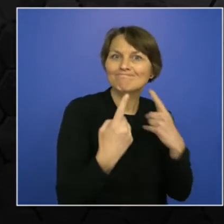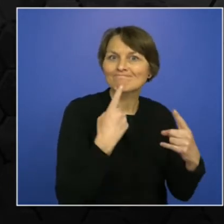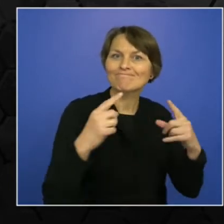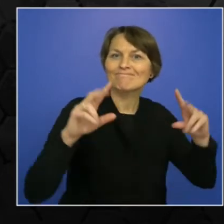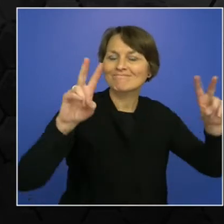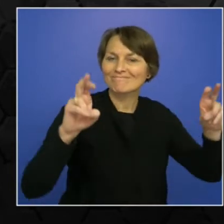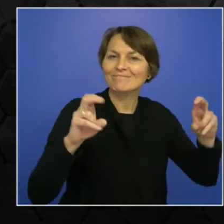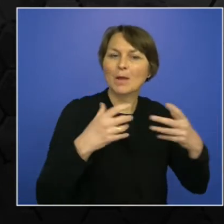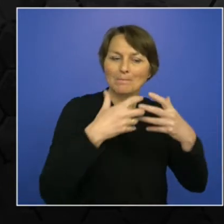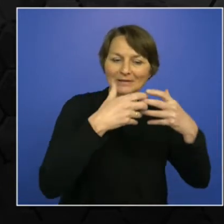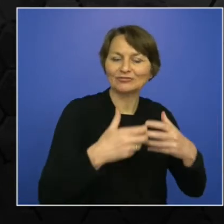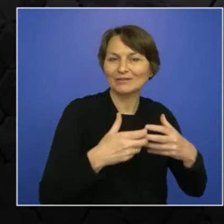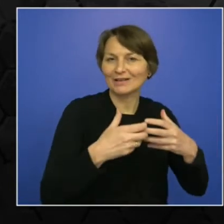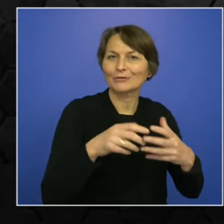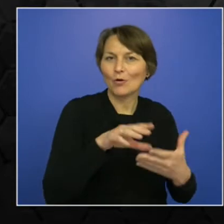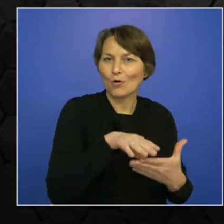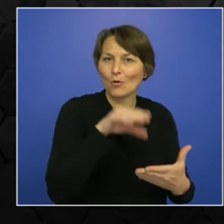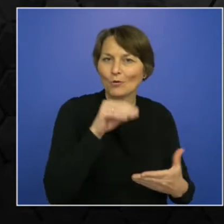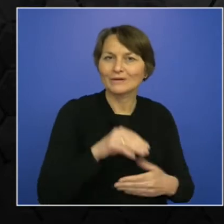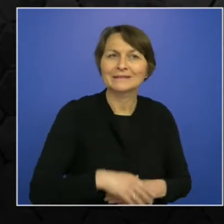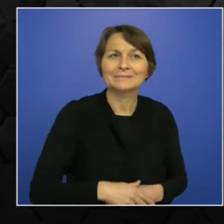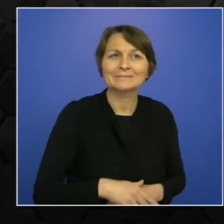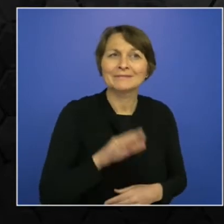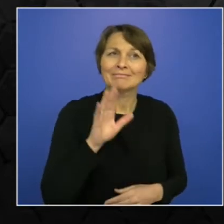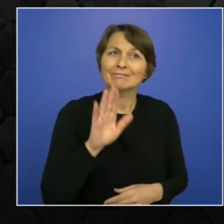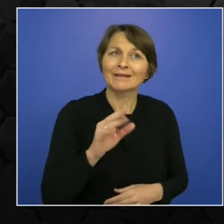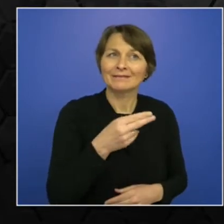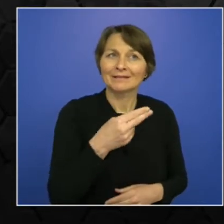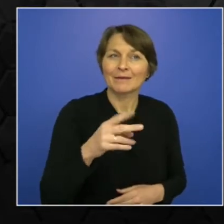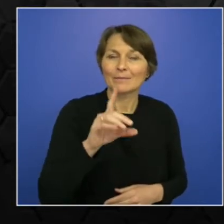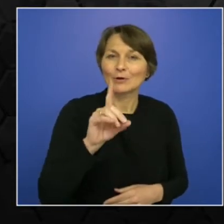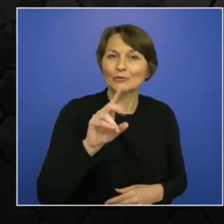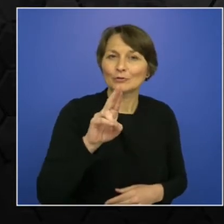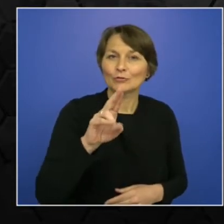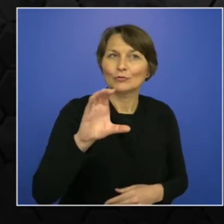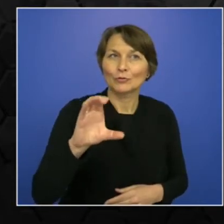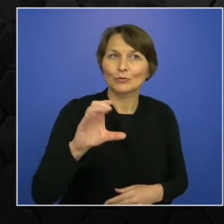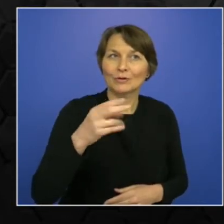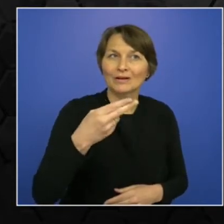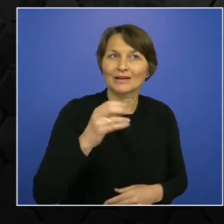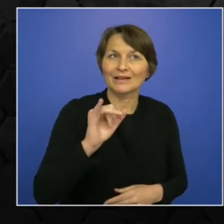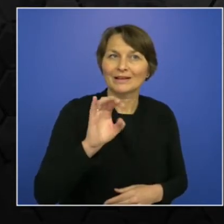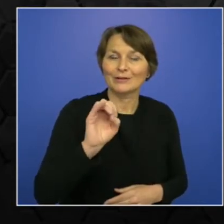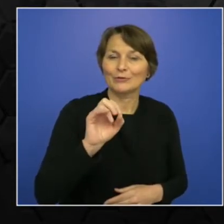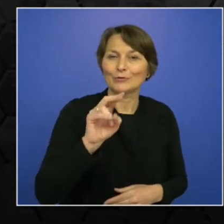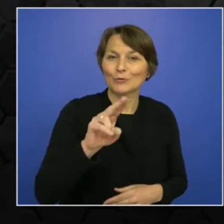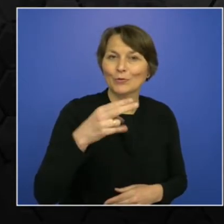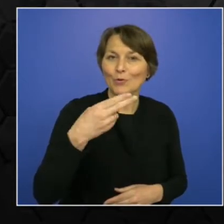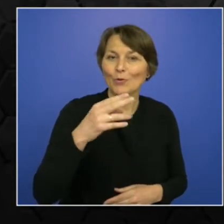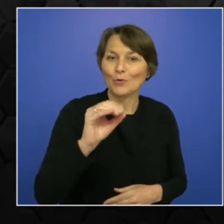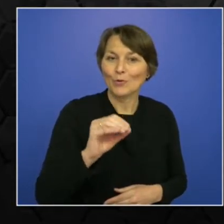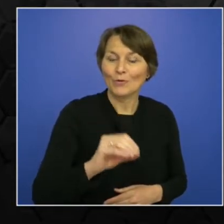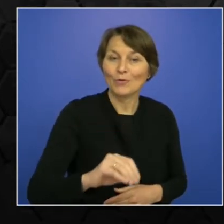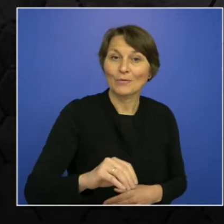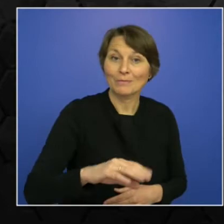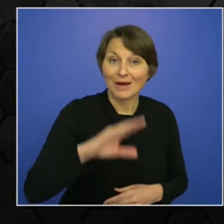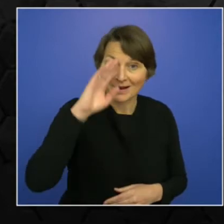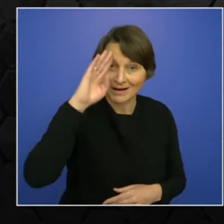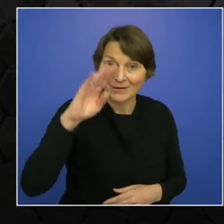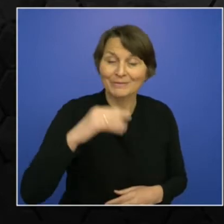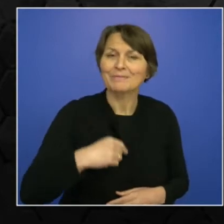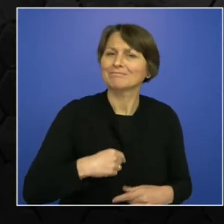Yu Ho. I hope I pronounced it correctly. Hi, Duke. Yes, you can call me